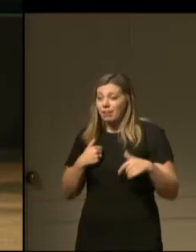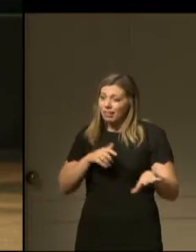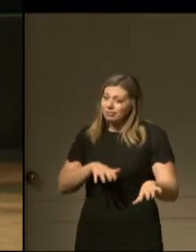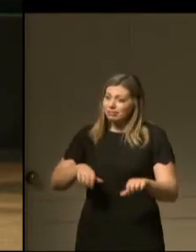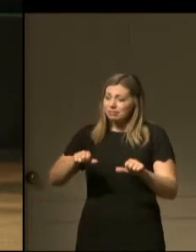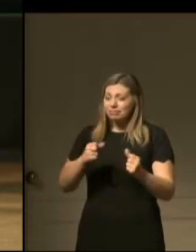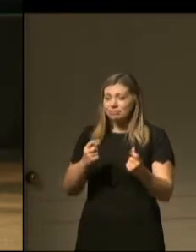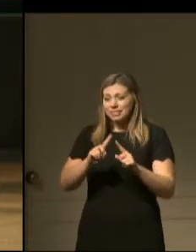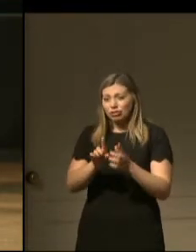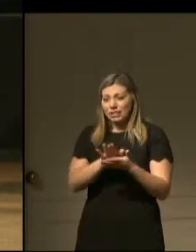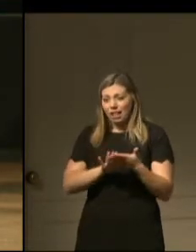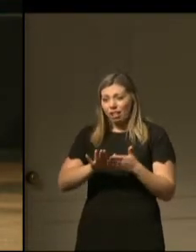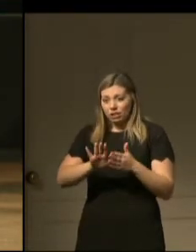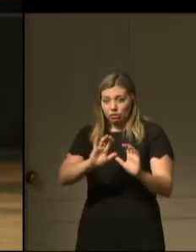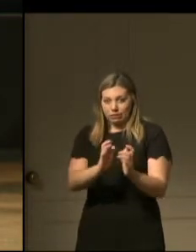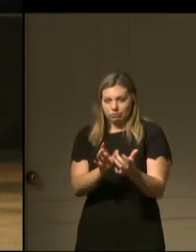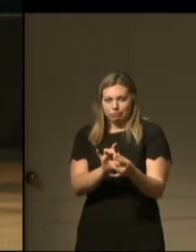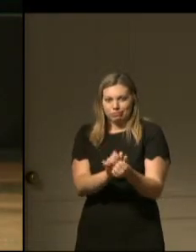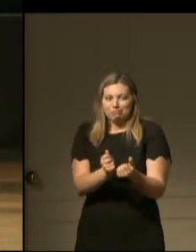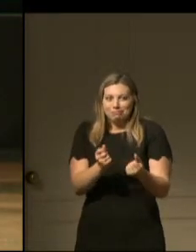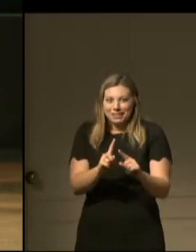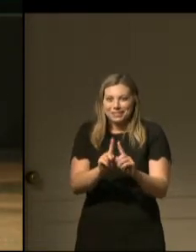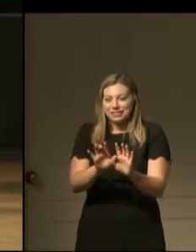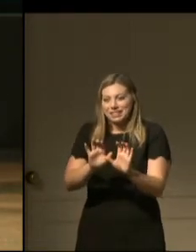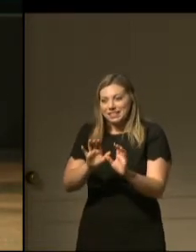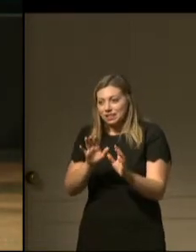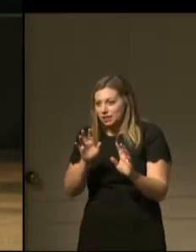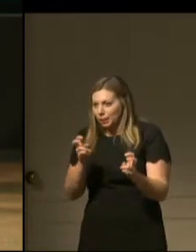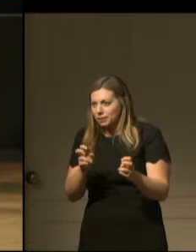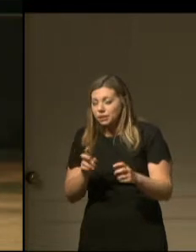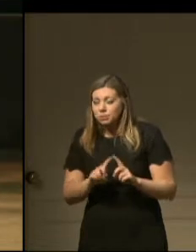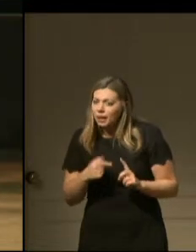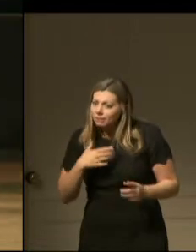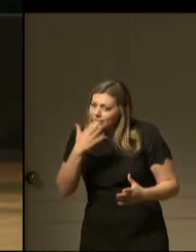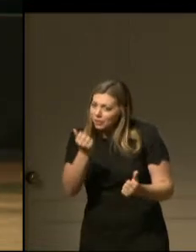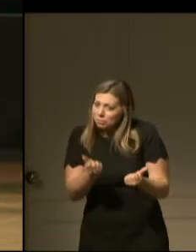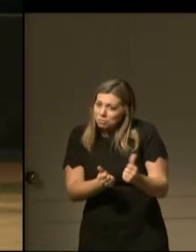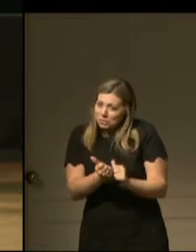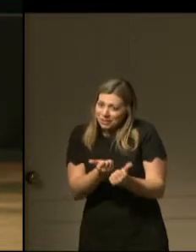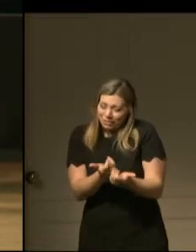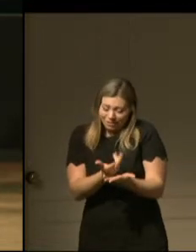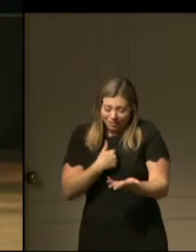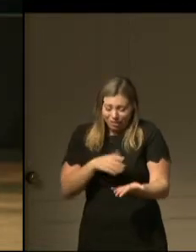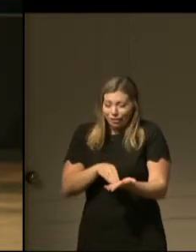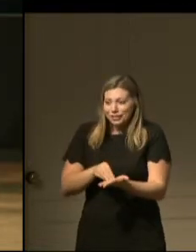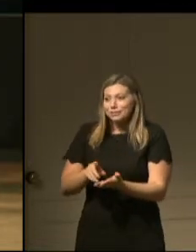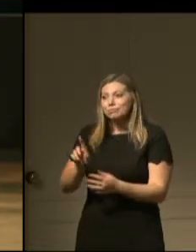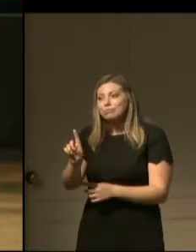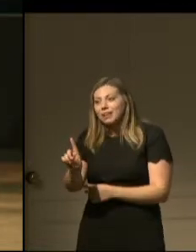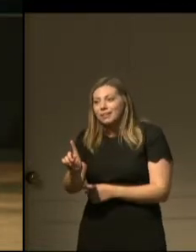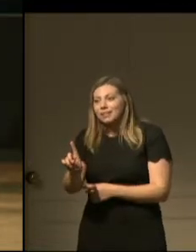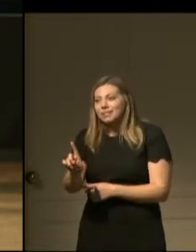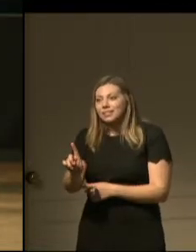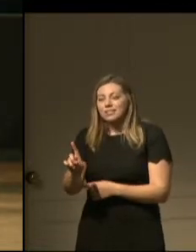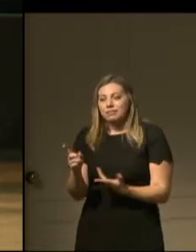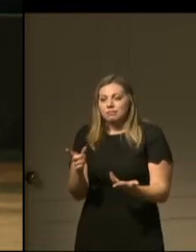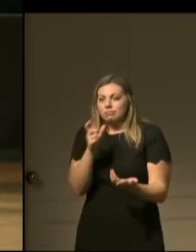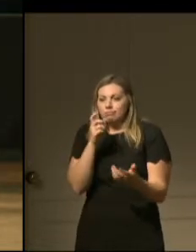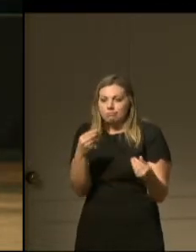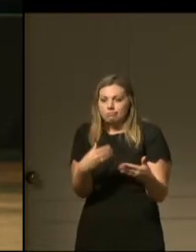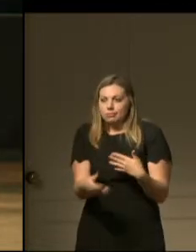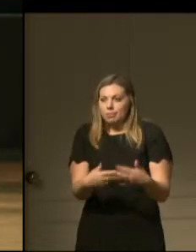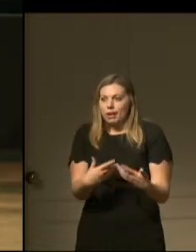lot of college classes on a lot of different things. I've forgotten most of what I've learned. But it doesn't